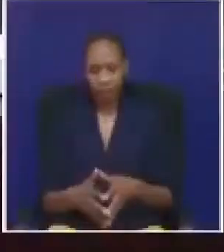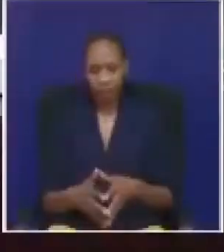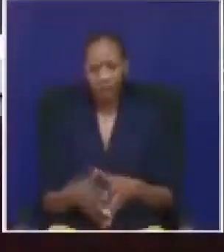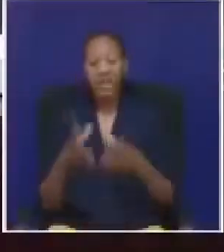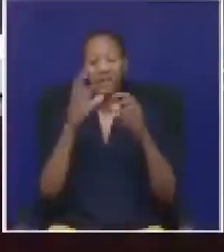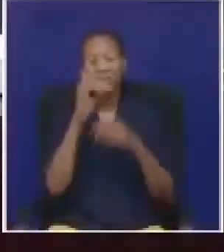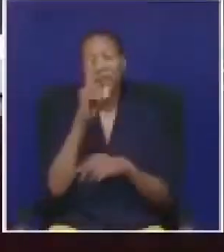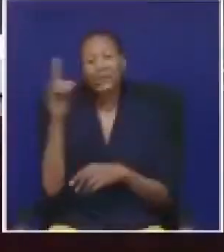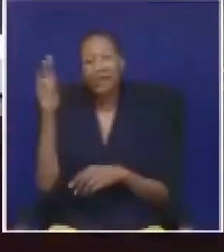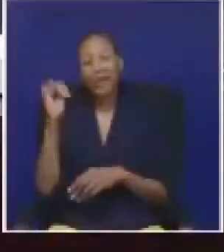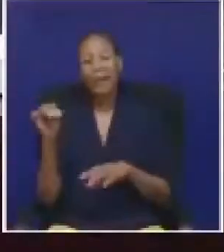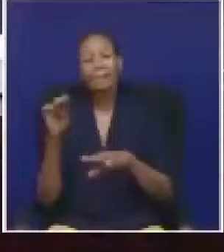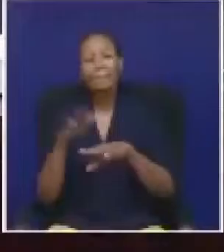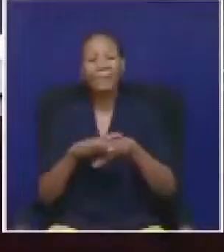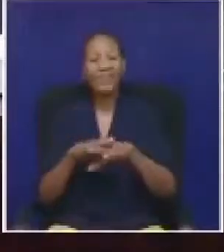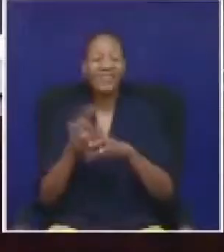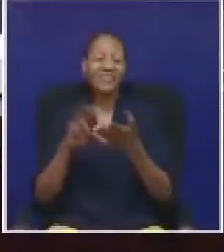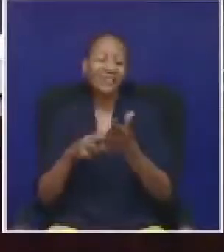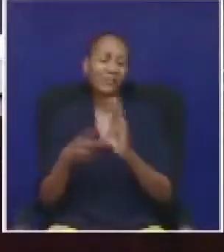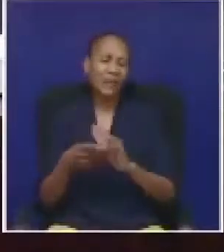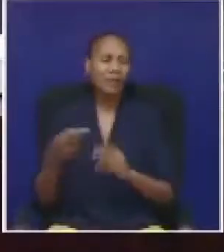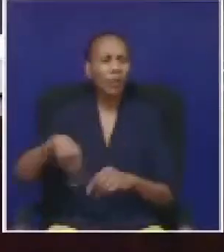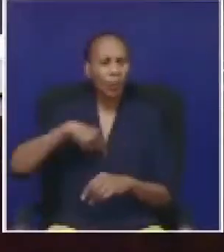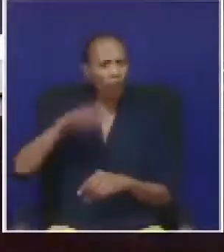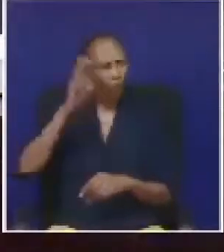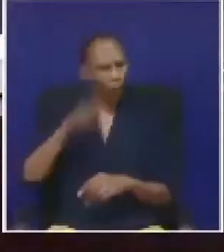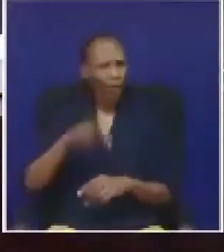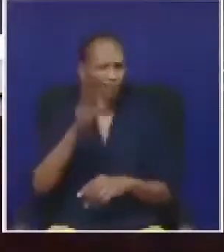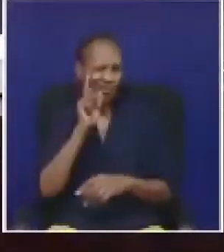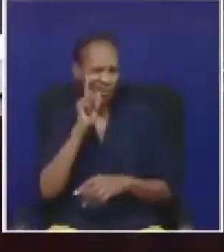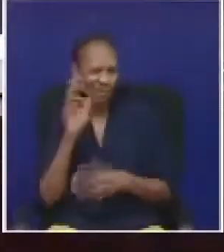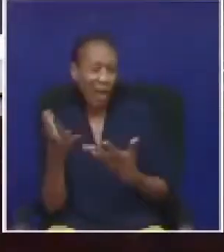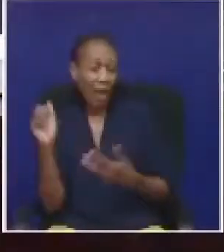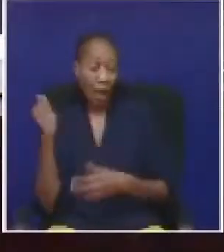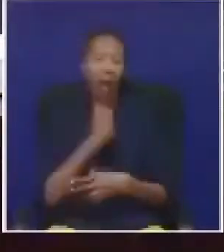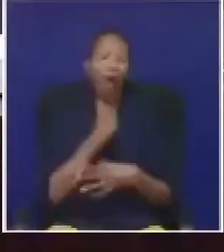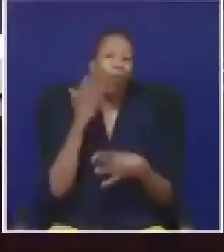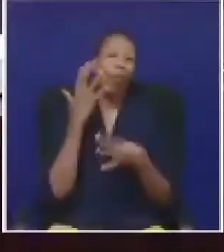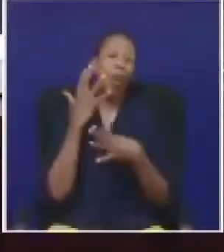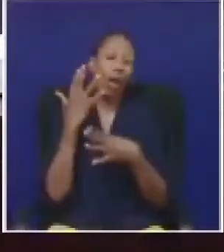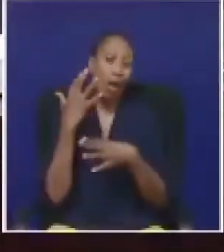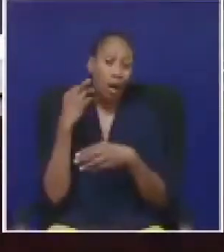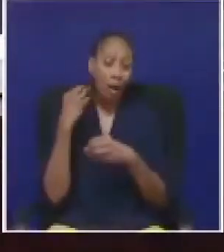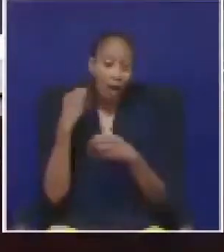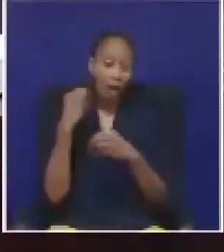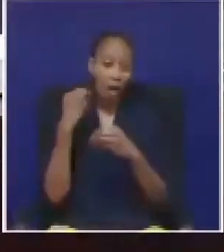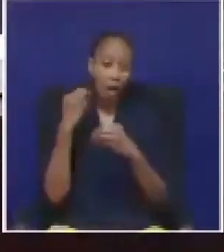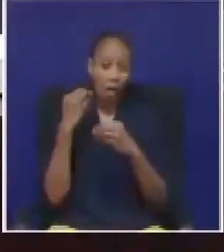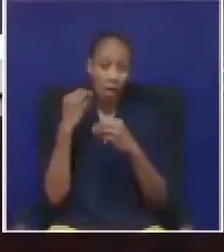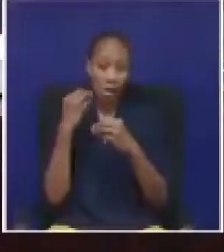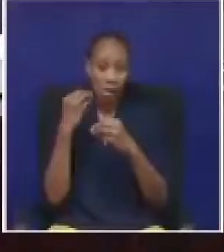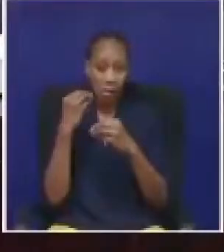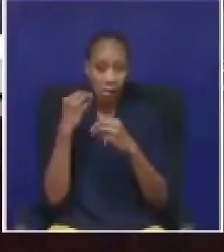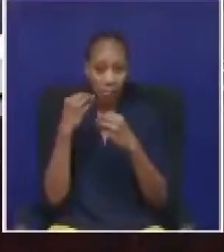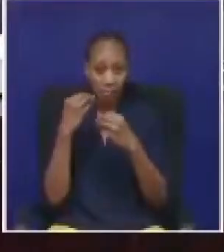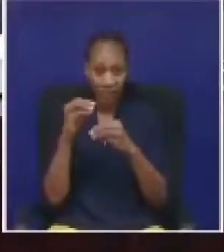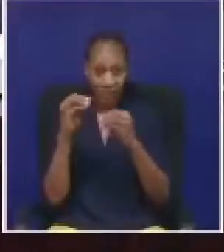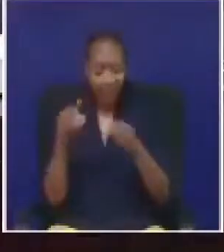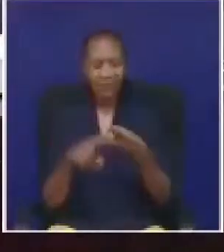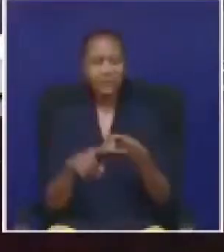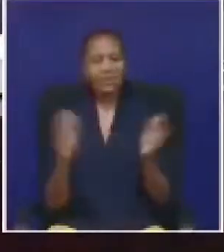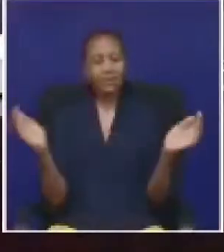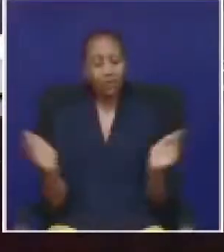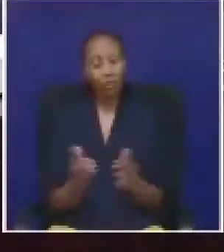the DDM-based planning, we will better align our industrialization and small enterprise development